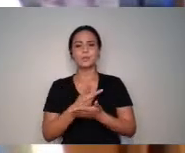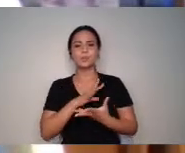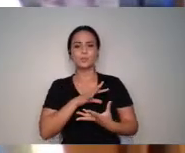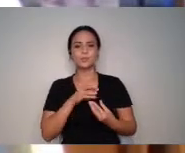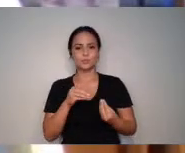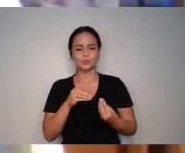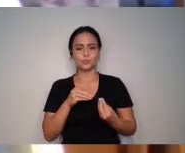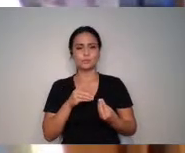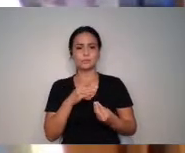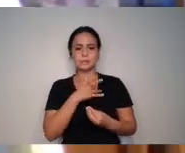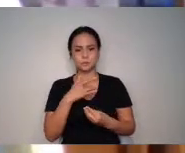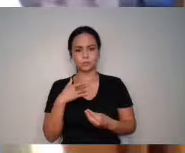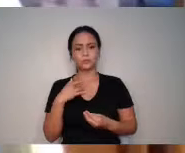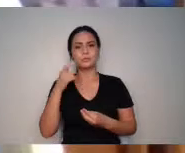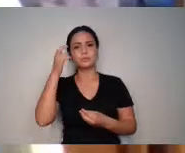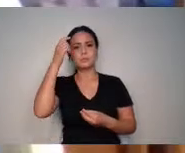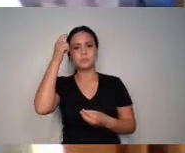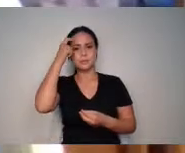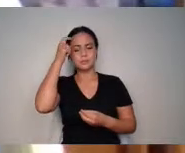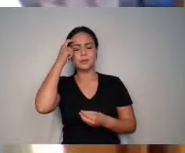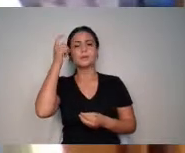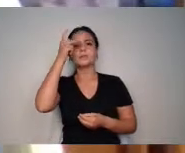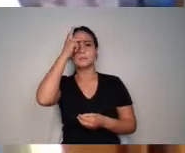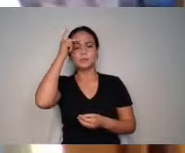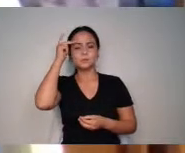what happens throughout the world and the